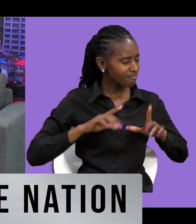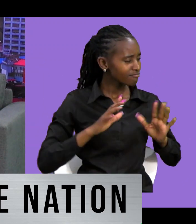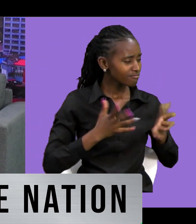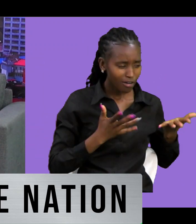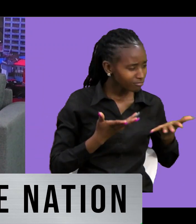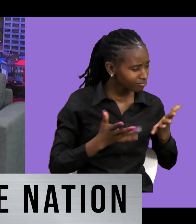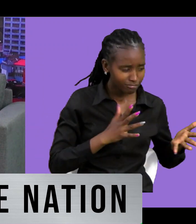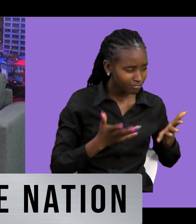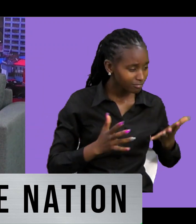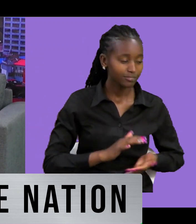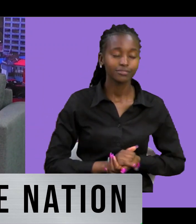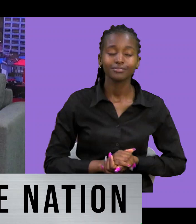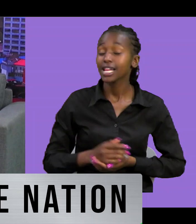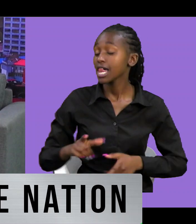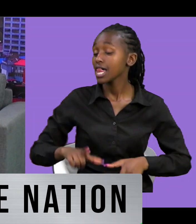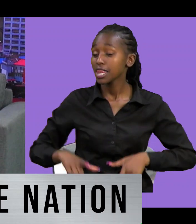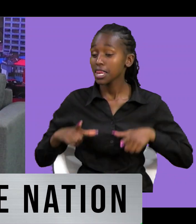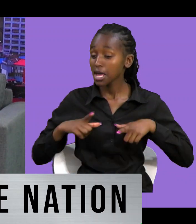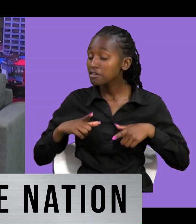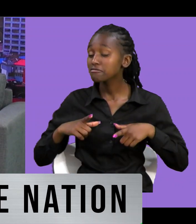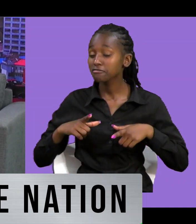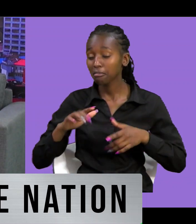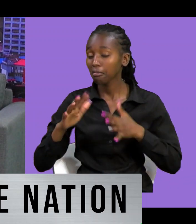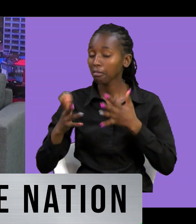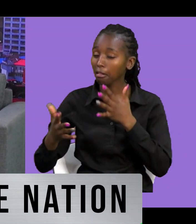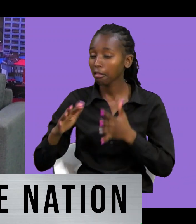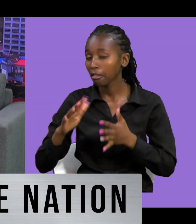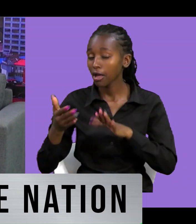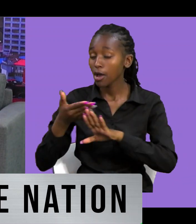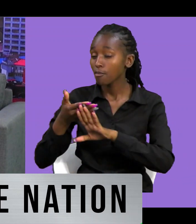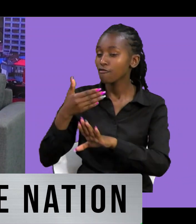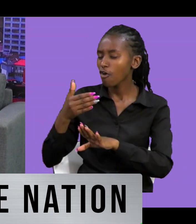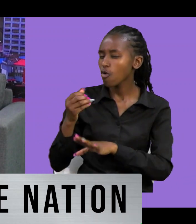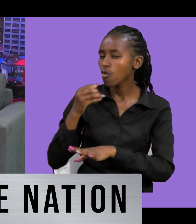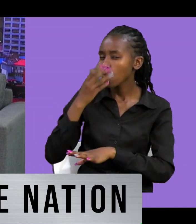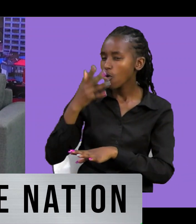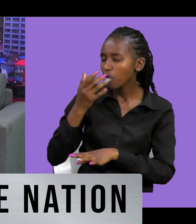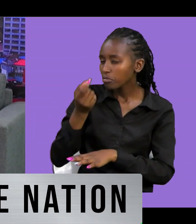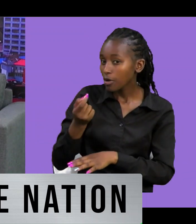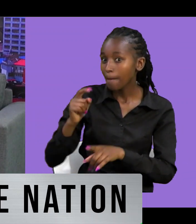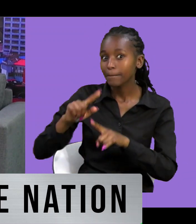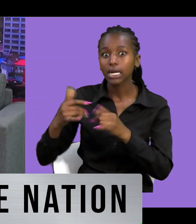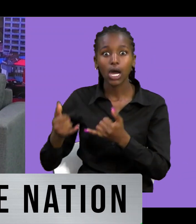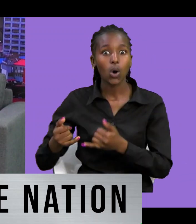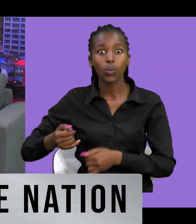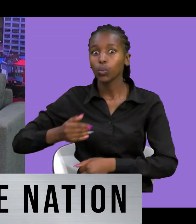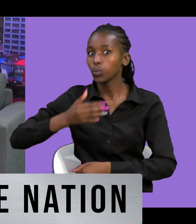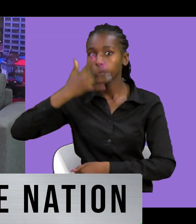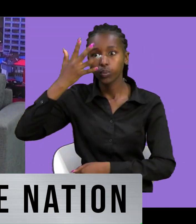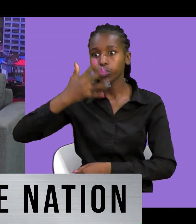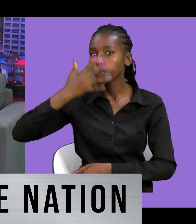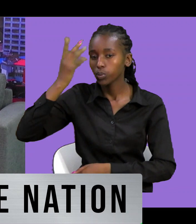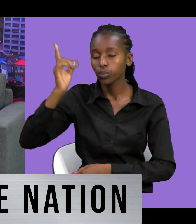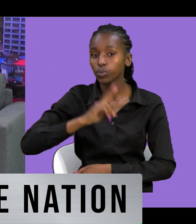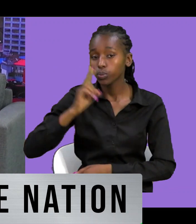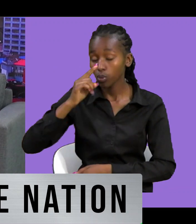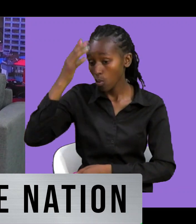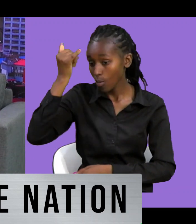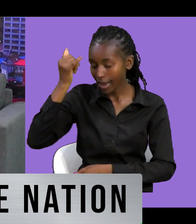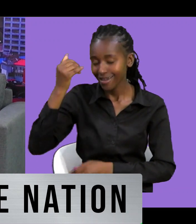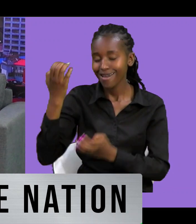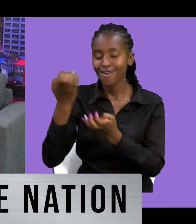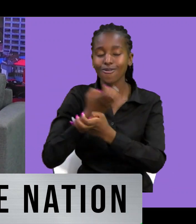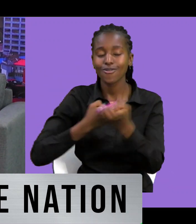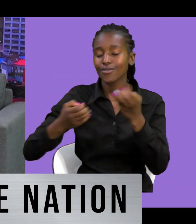sawa? Maisha ilikuwa lukewarm, saizi imekuwa moto. Moto kwa sababu of the high cost of